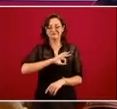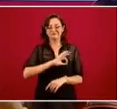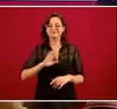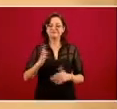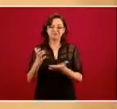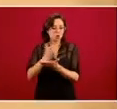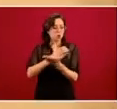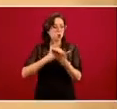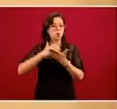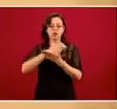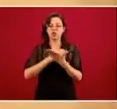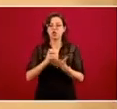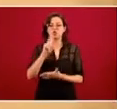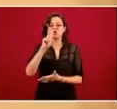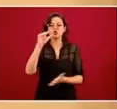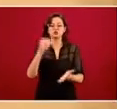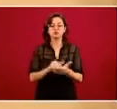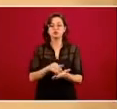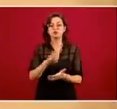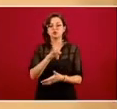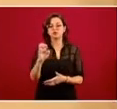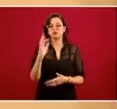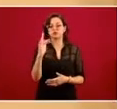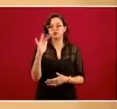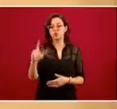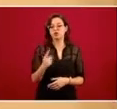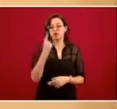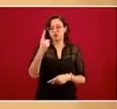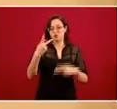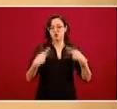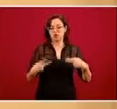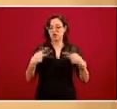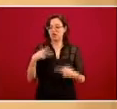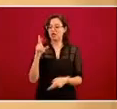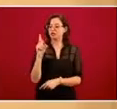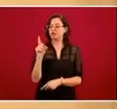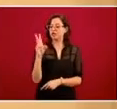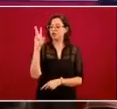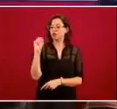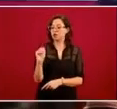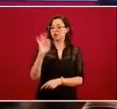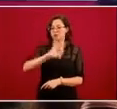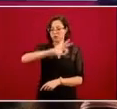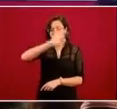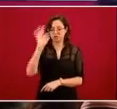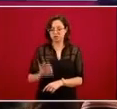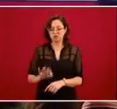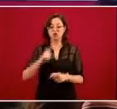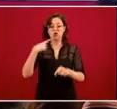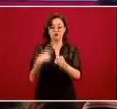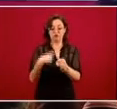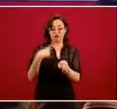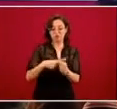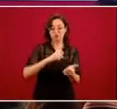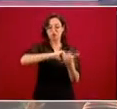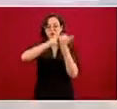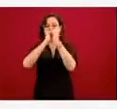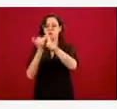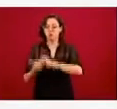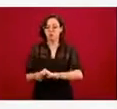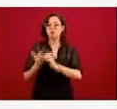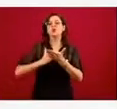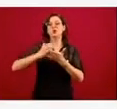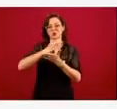in accordance to the hotter weather that we are experiencing in Mexico right now. Here we